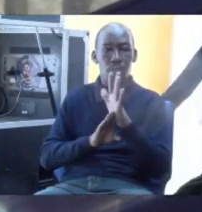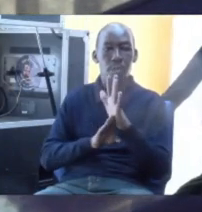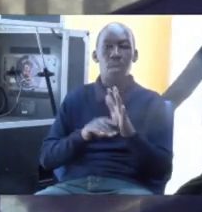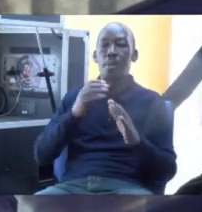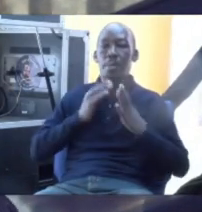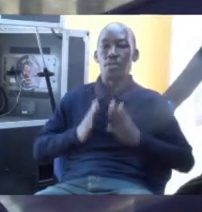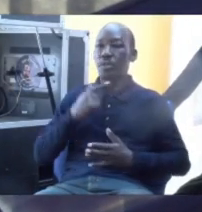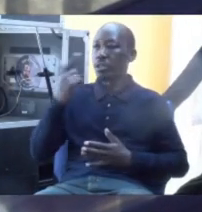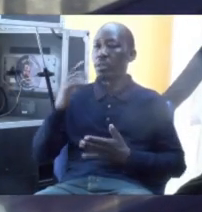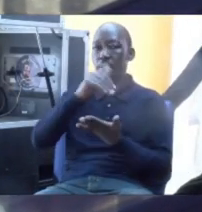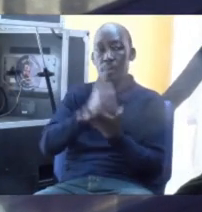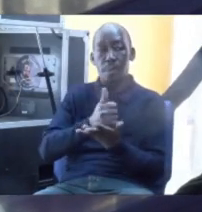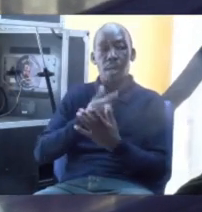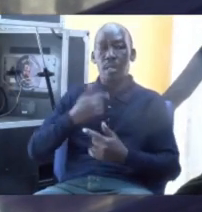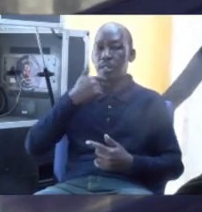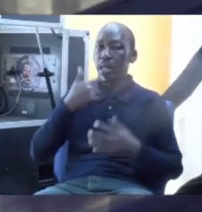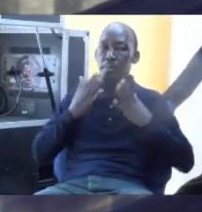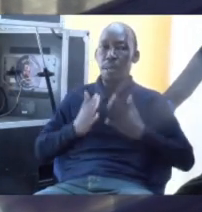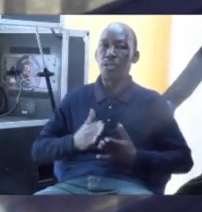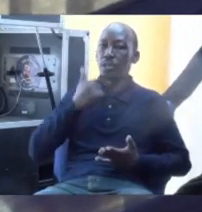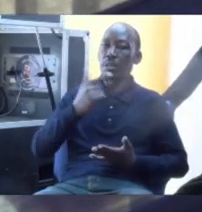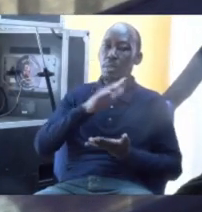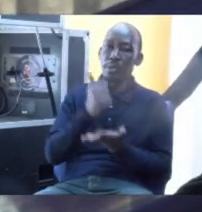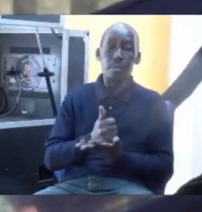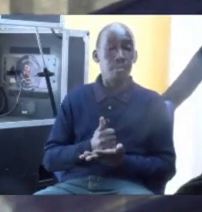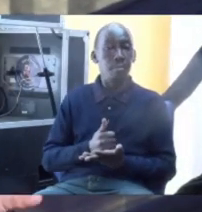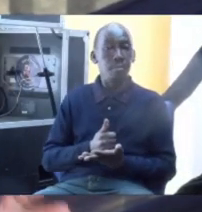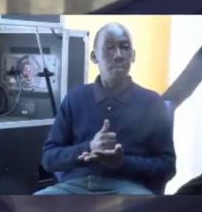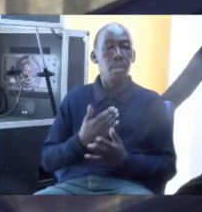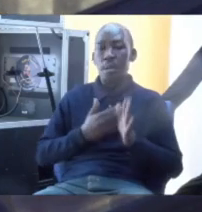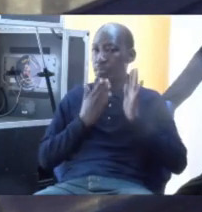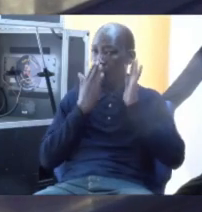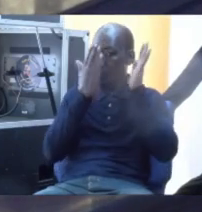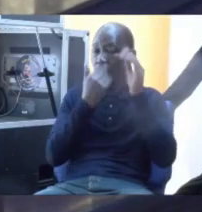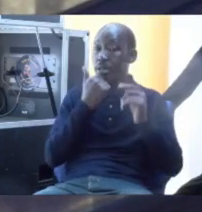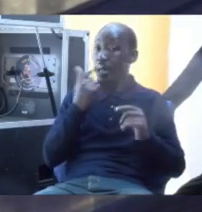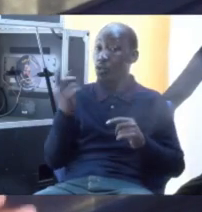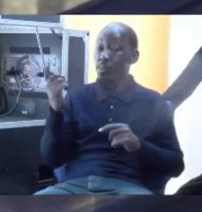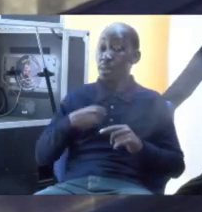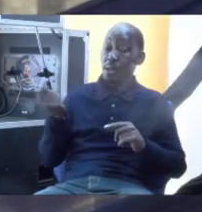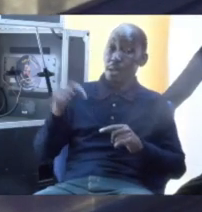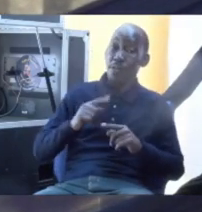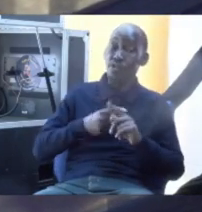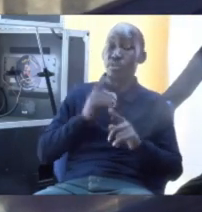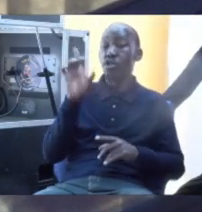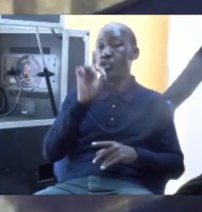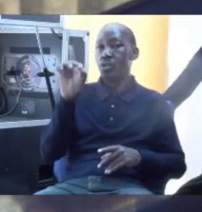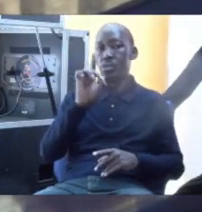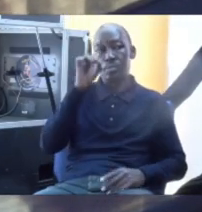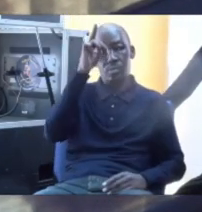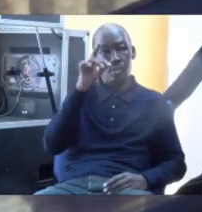amen. Somebody say amen. Bishop Jimmy did not tell you I come from Umoja and Don